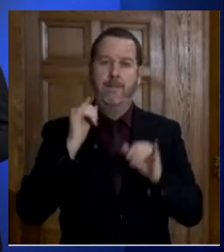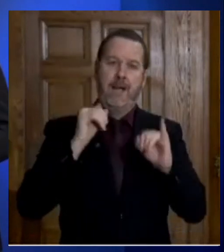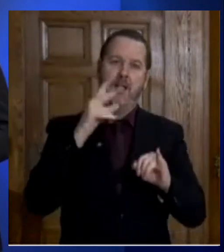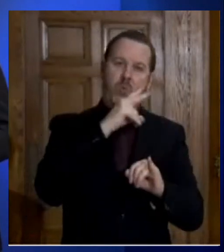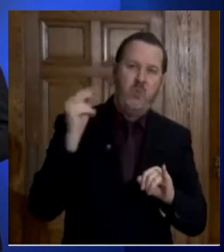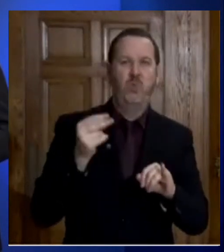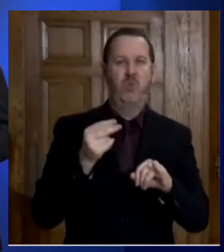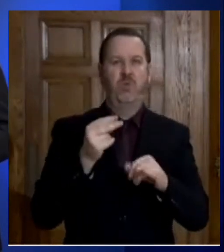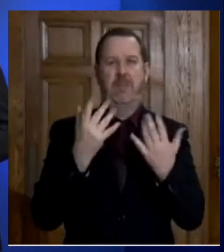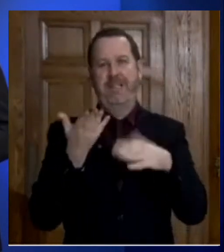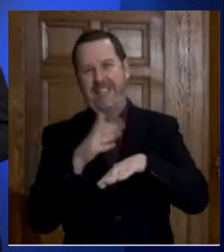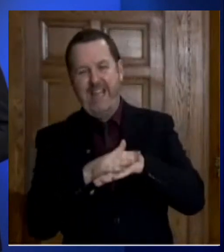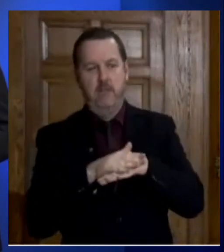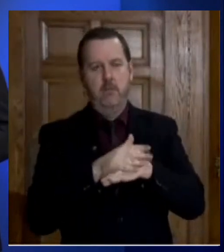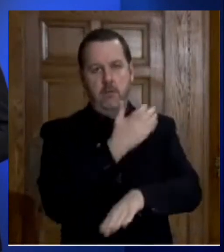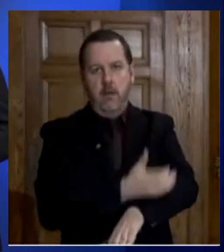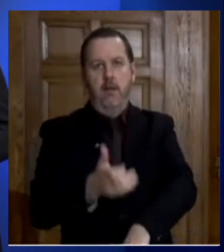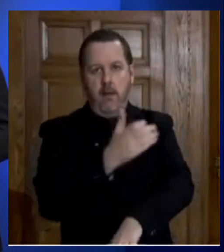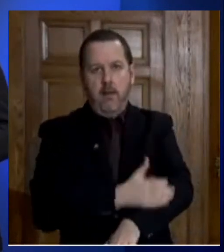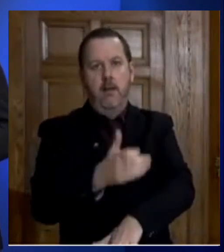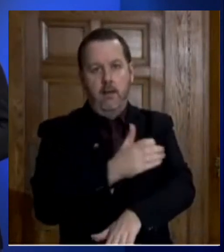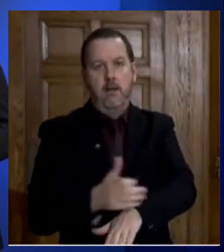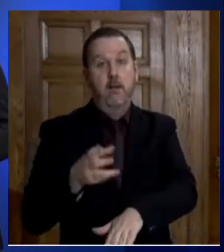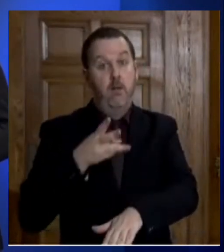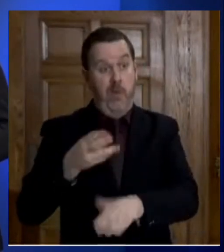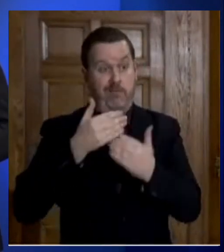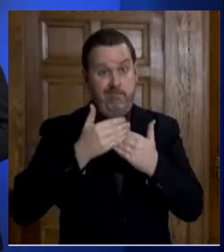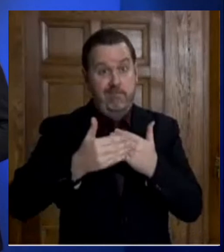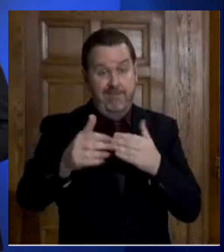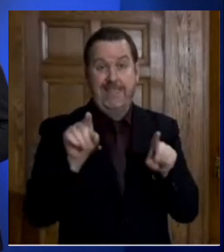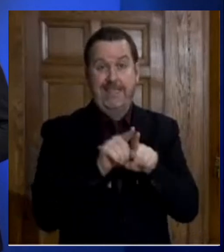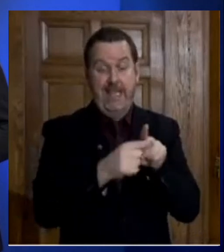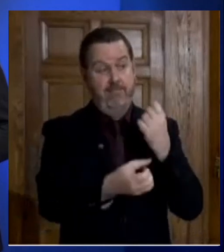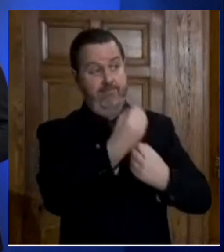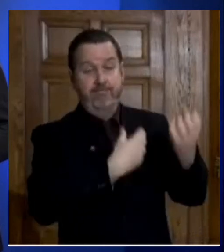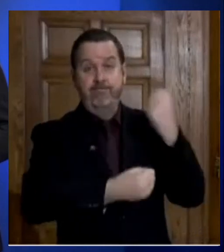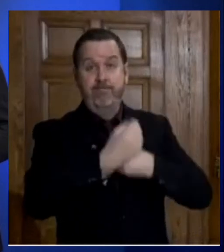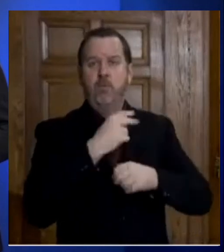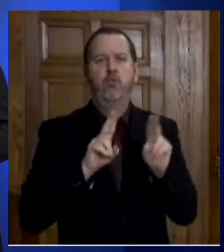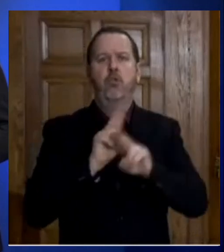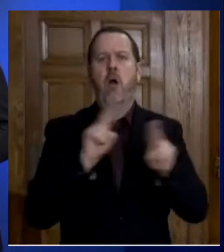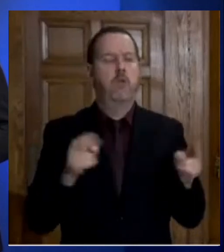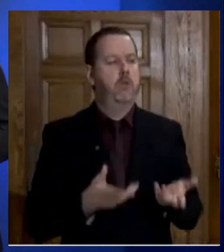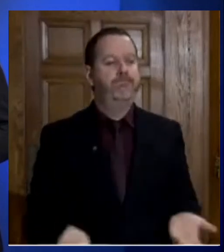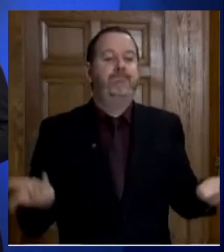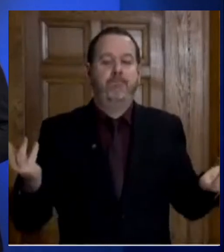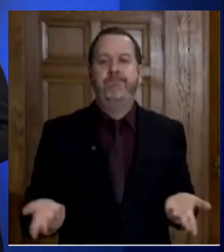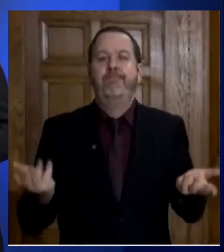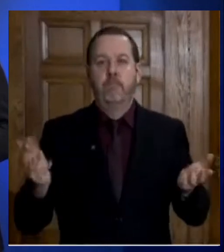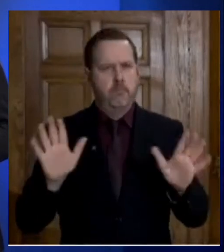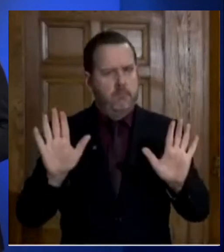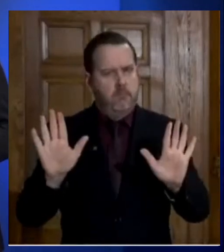that news for some time to come yet. We should, however, never become immune to the implications of those